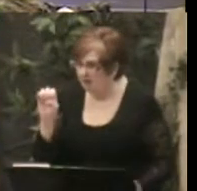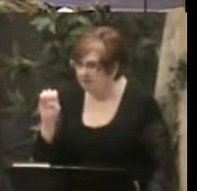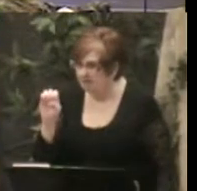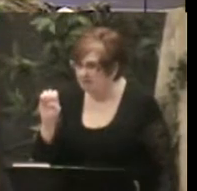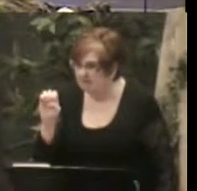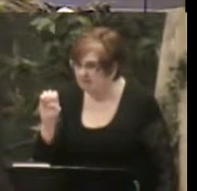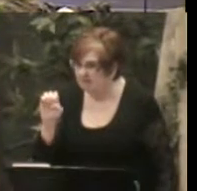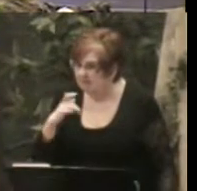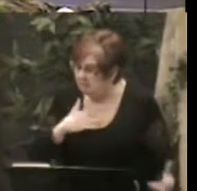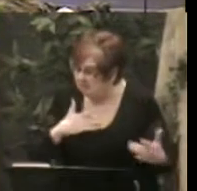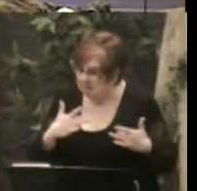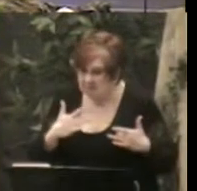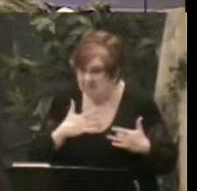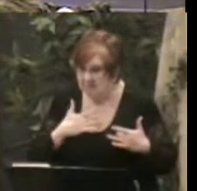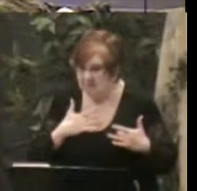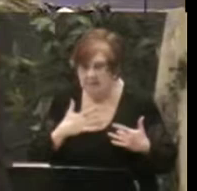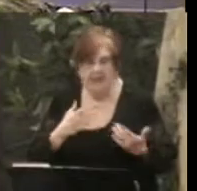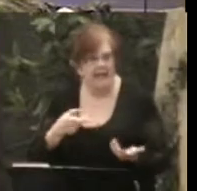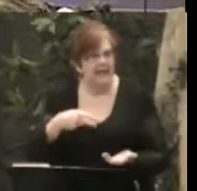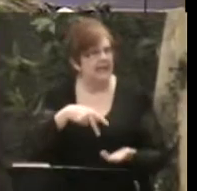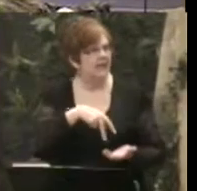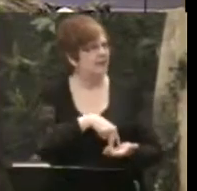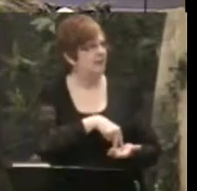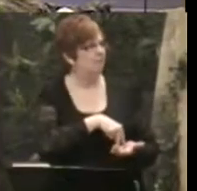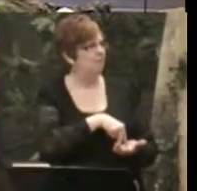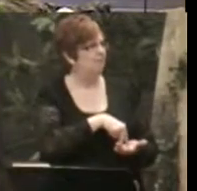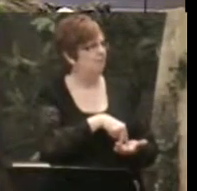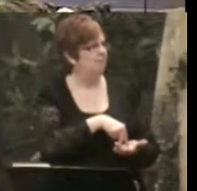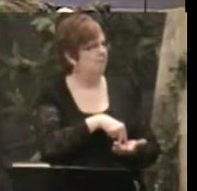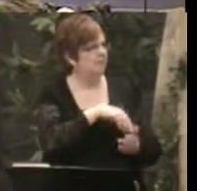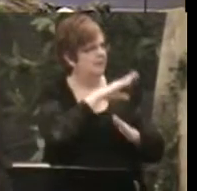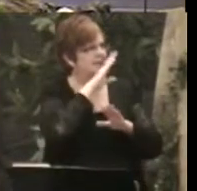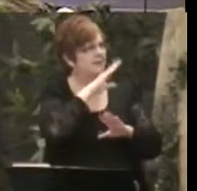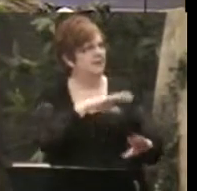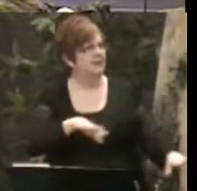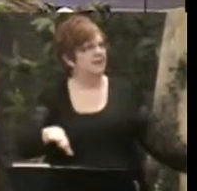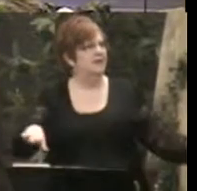and he gets up and he stills the storm.